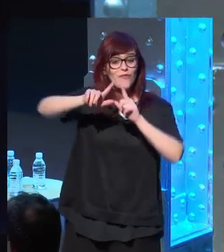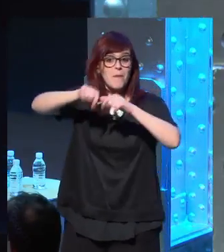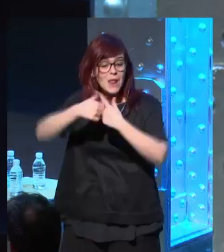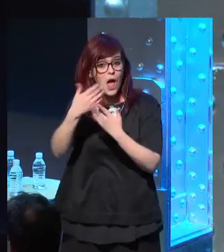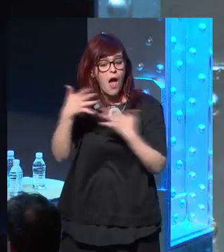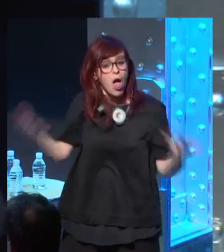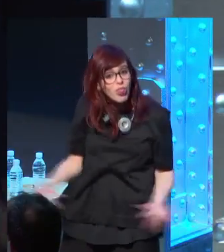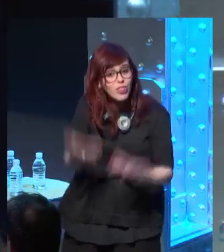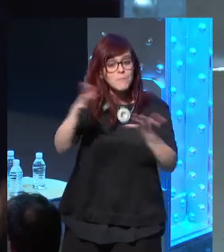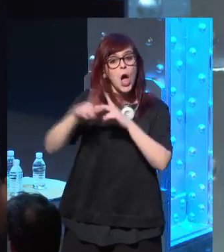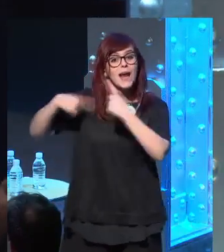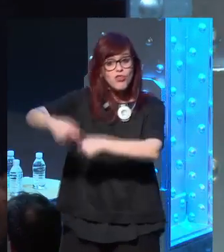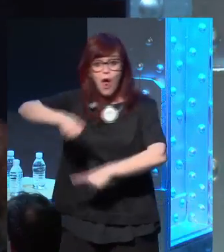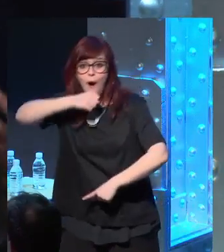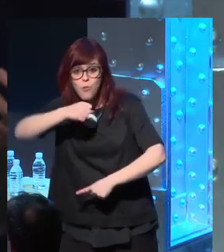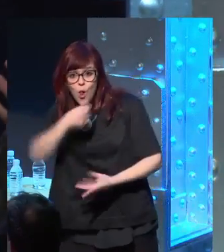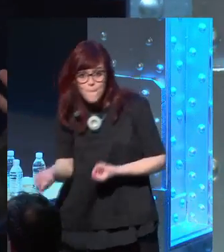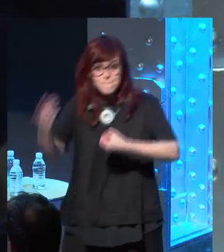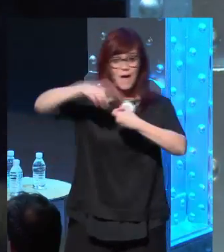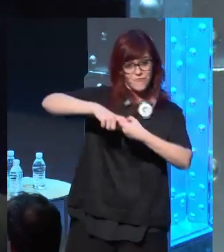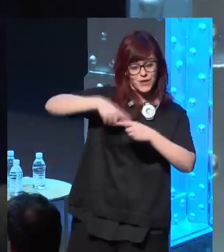grandparent generation in bringing up the kids.